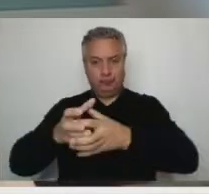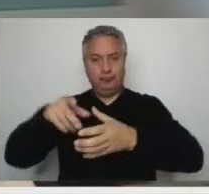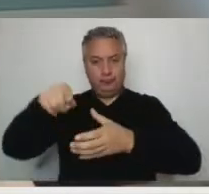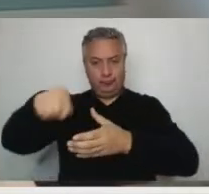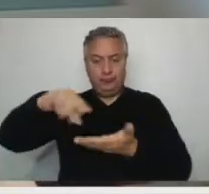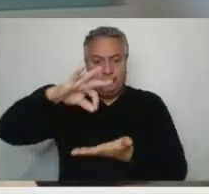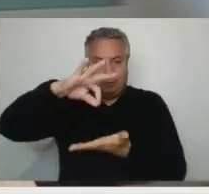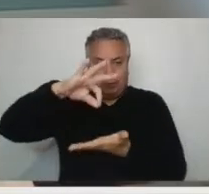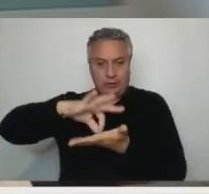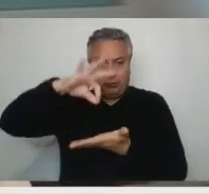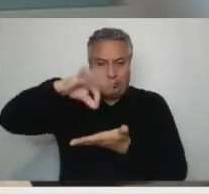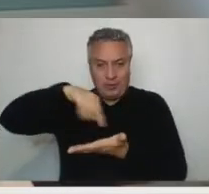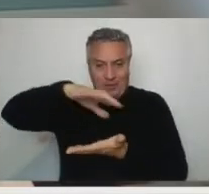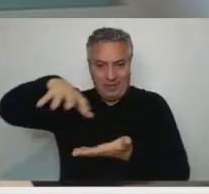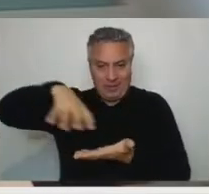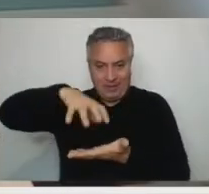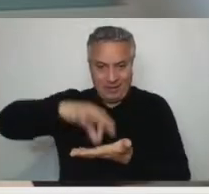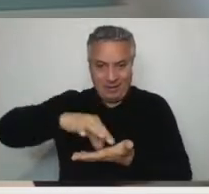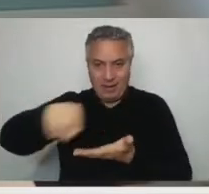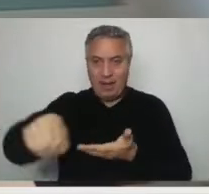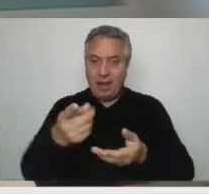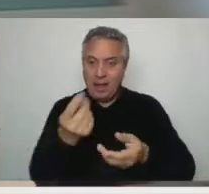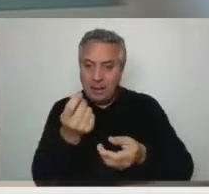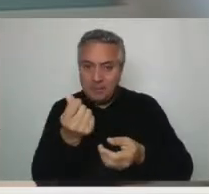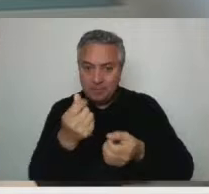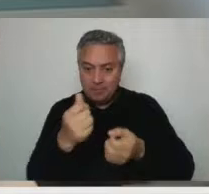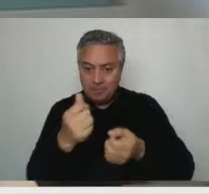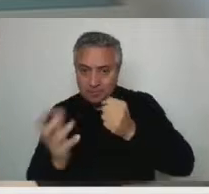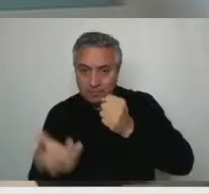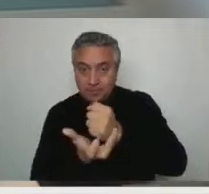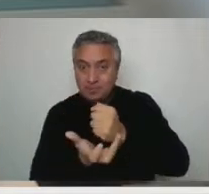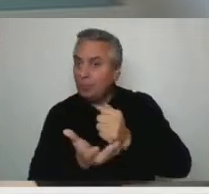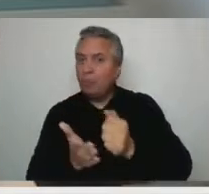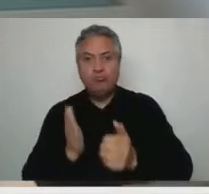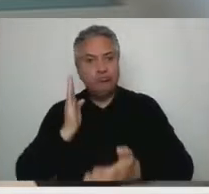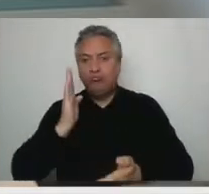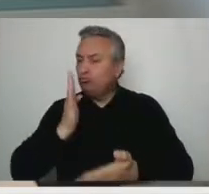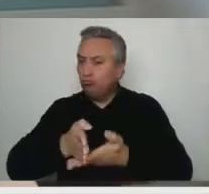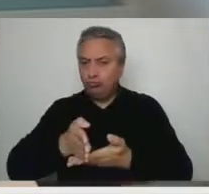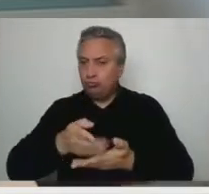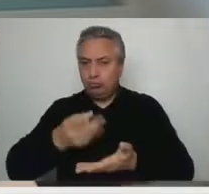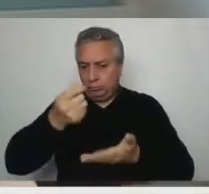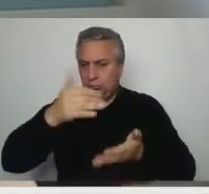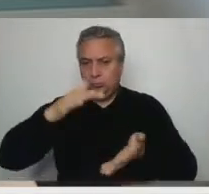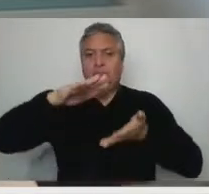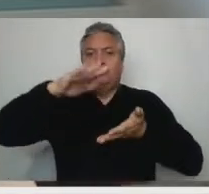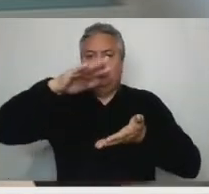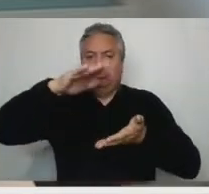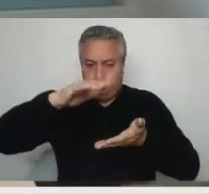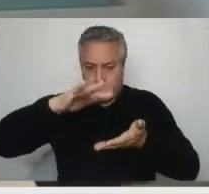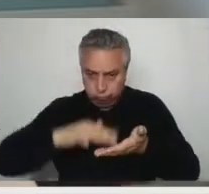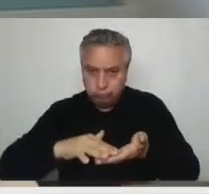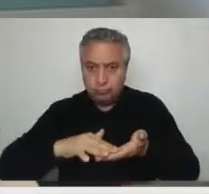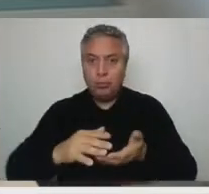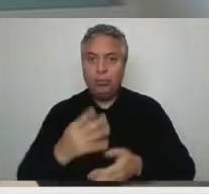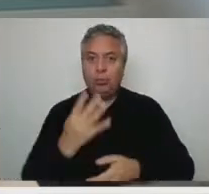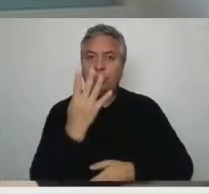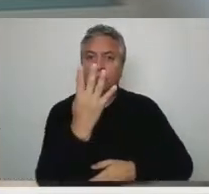been reduced by 40%, you might say to Mama, go